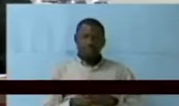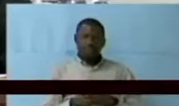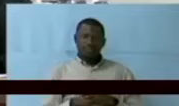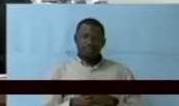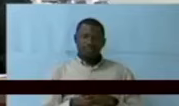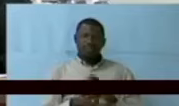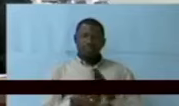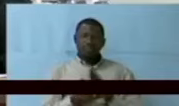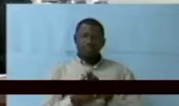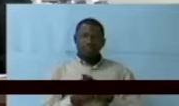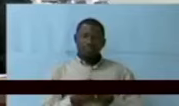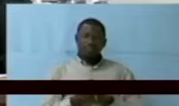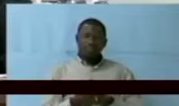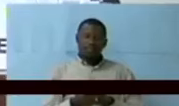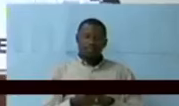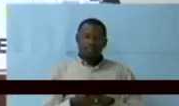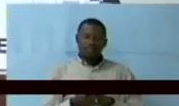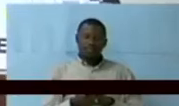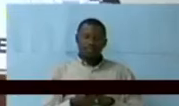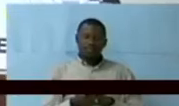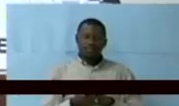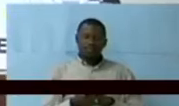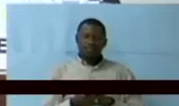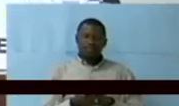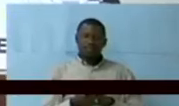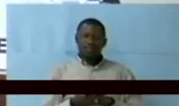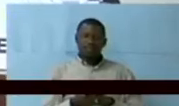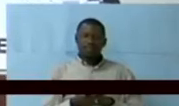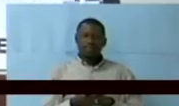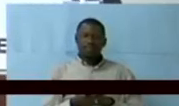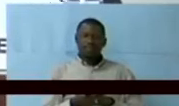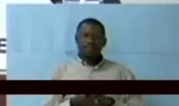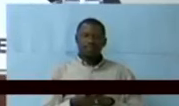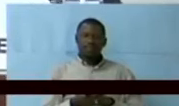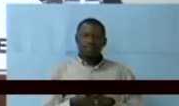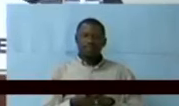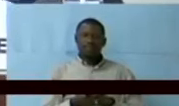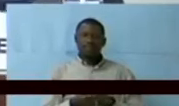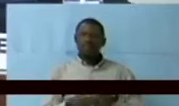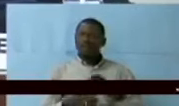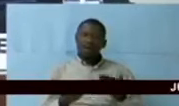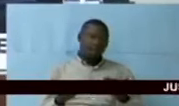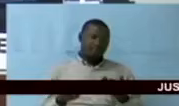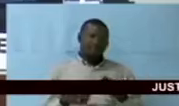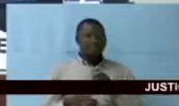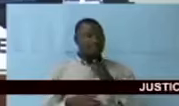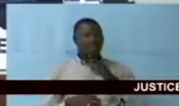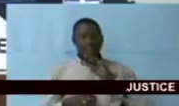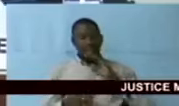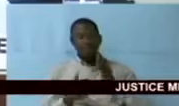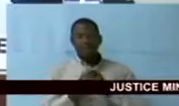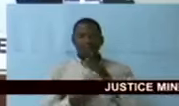Exactly. Well, that is a belief you have.